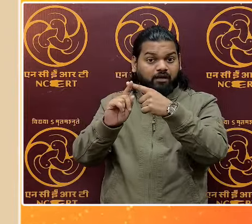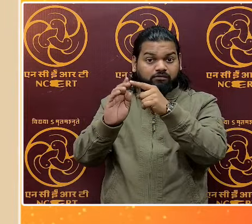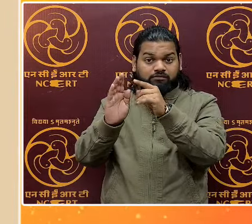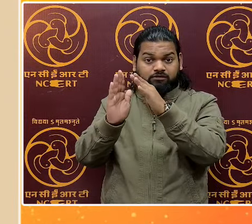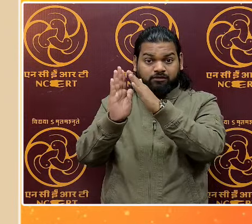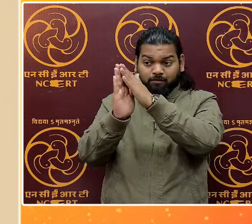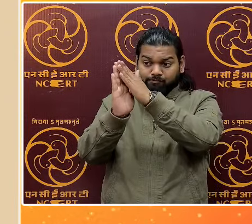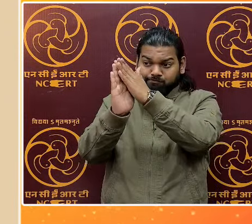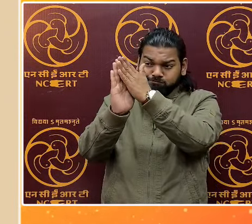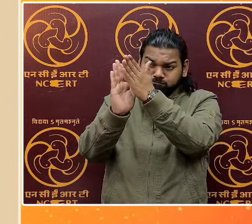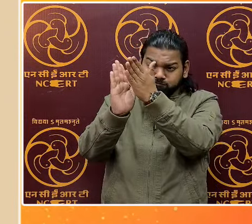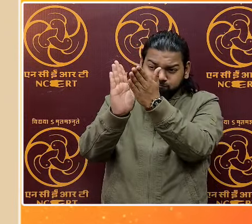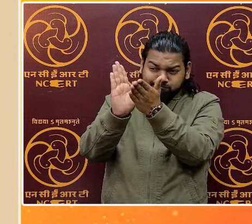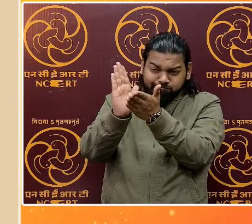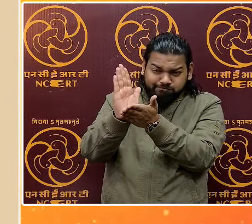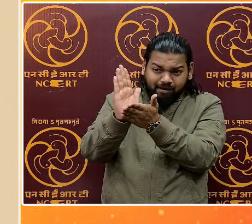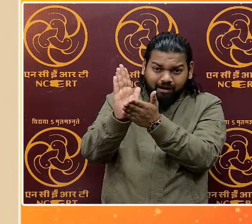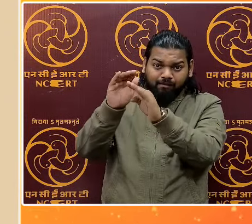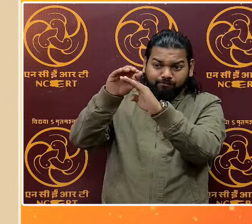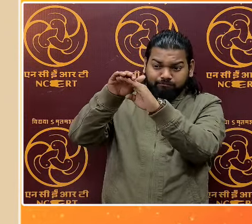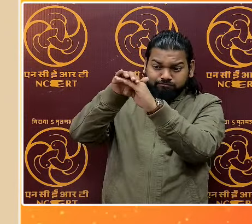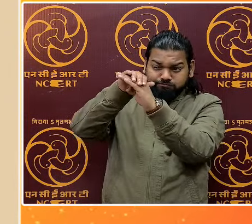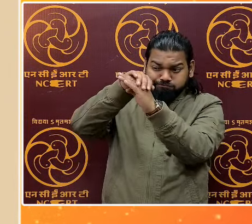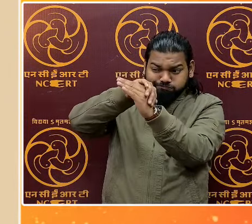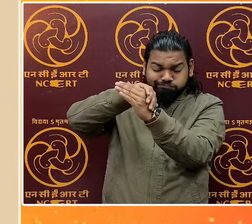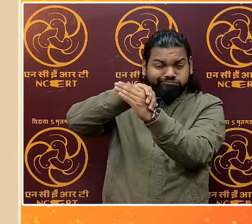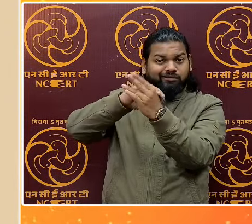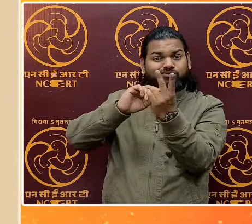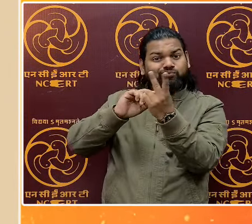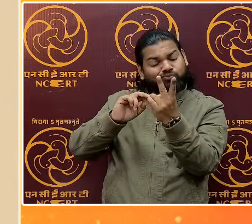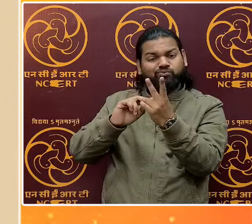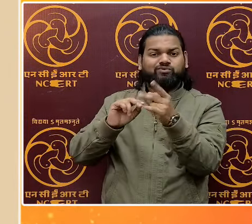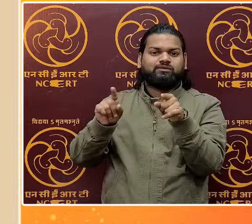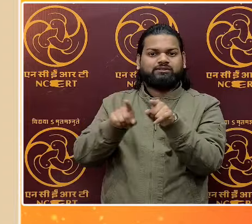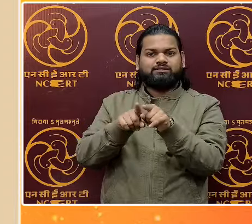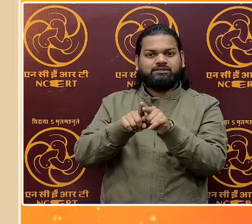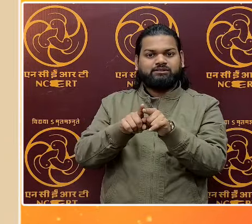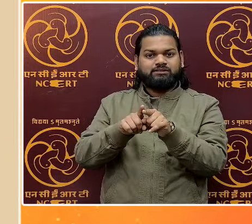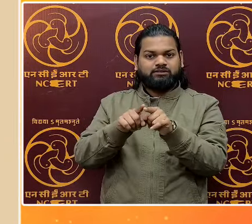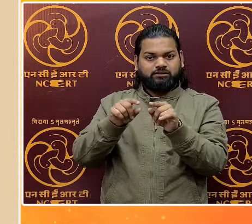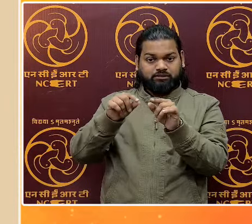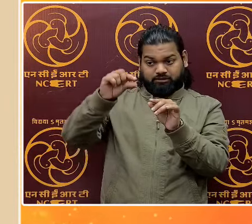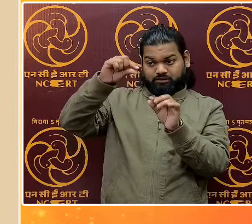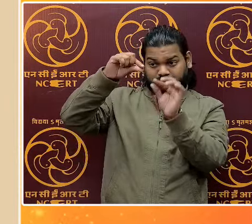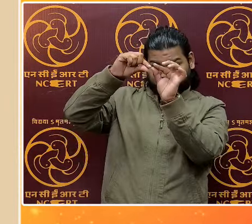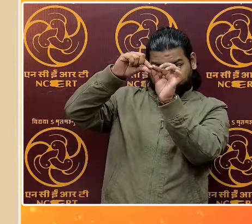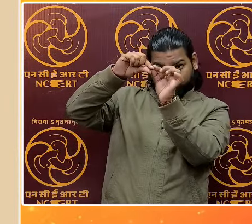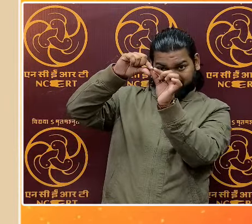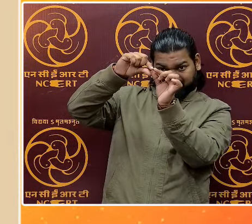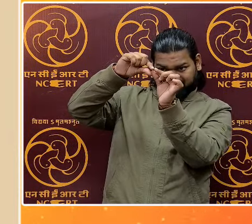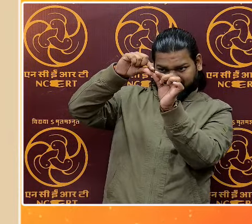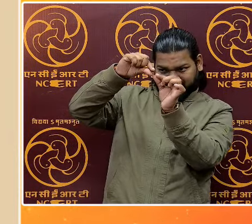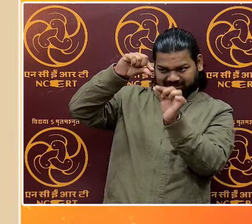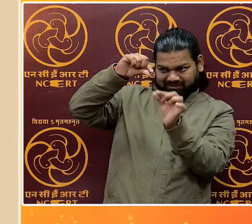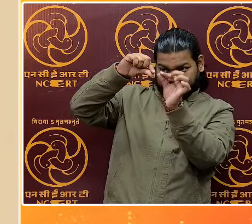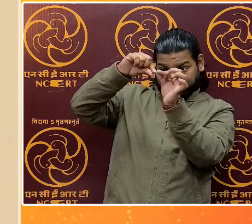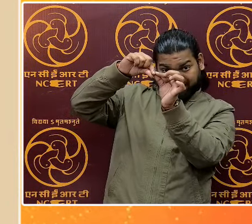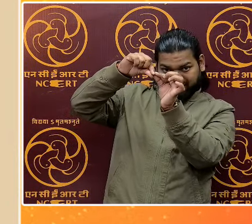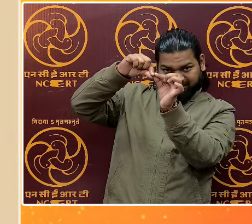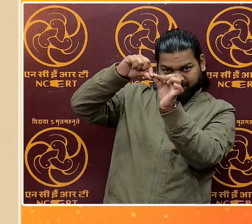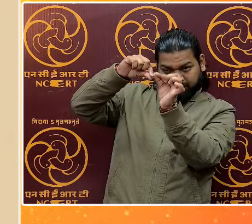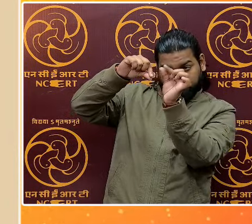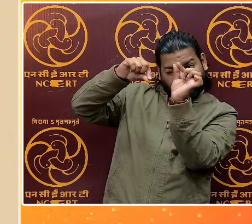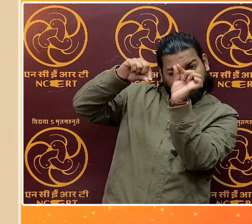is thicker at the middle as compared to the edges, that's called as convex lens.